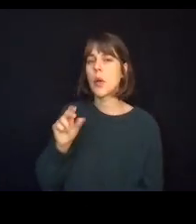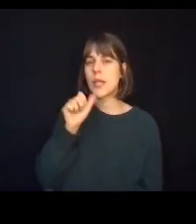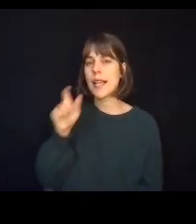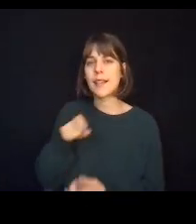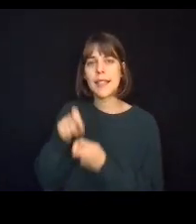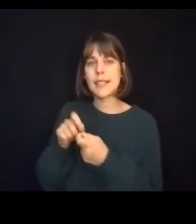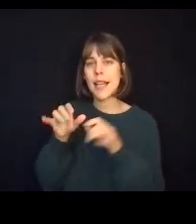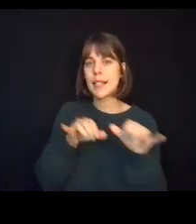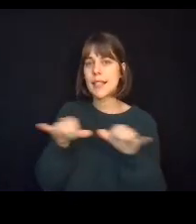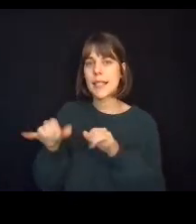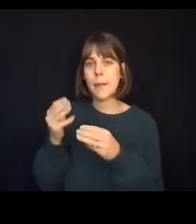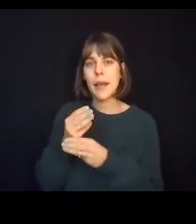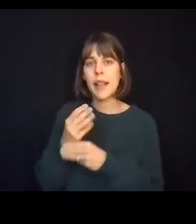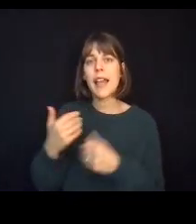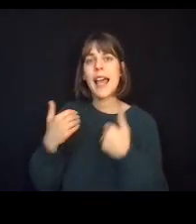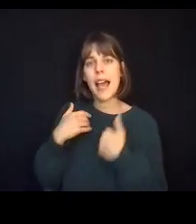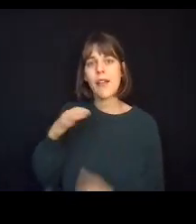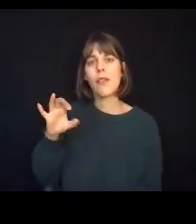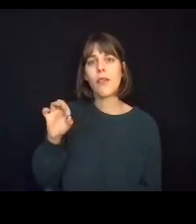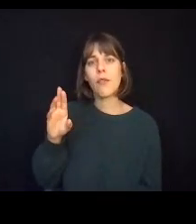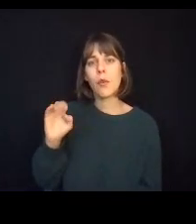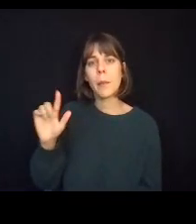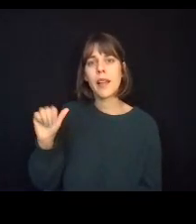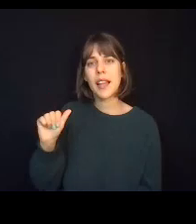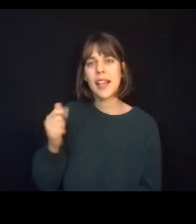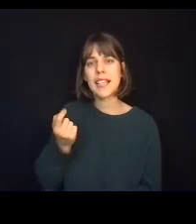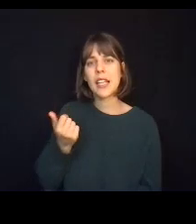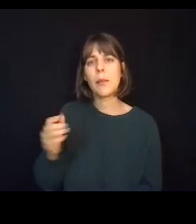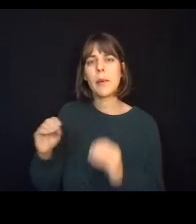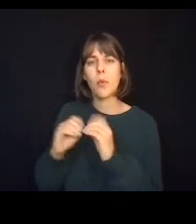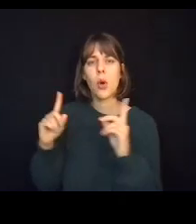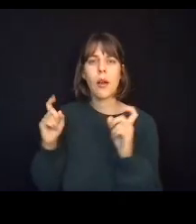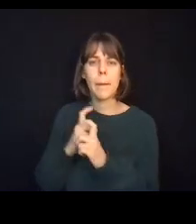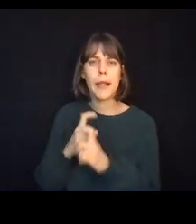same formula. There is a formula. It's a little more complex.